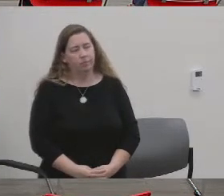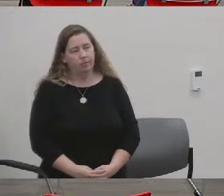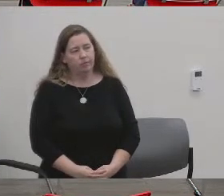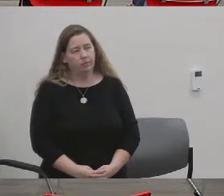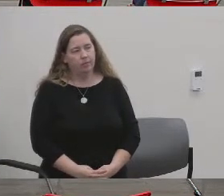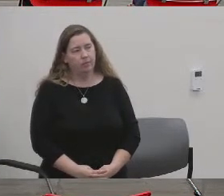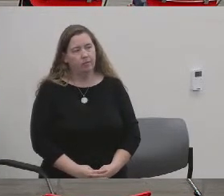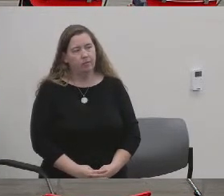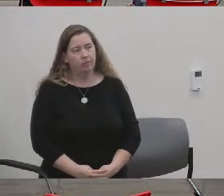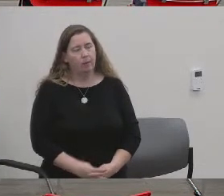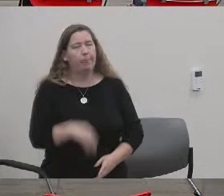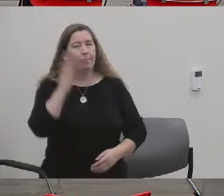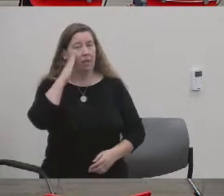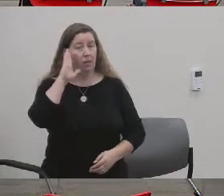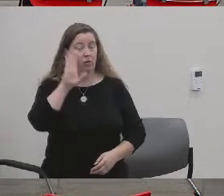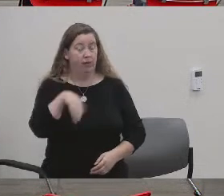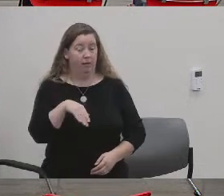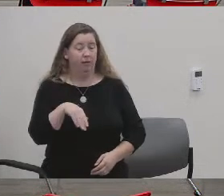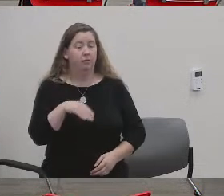Note that in the rewrite,